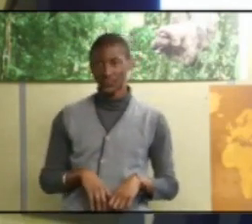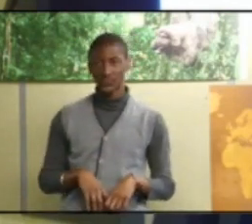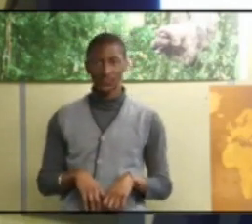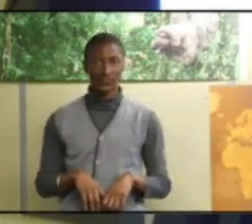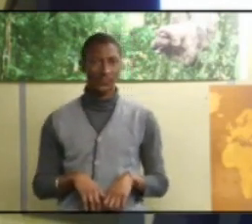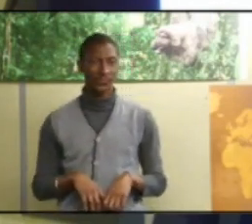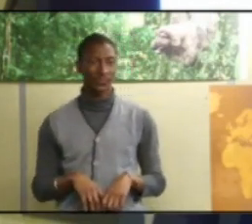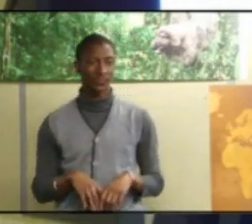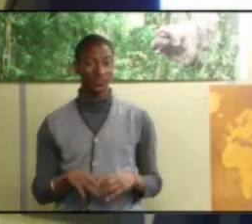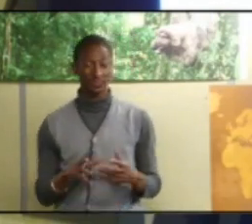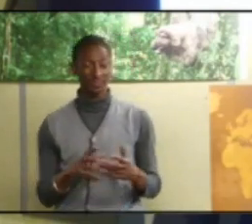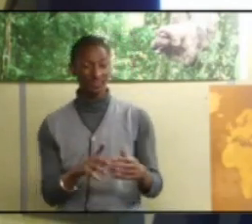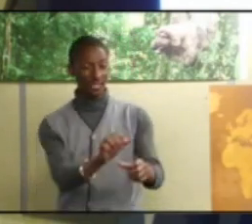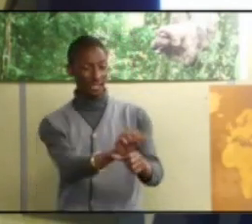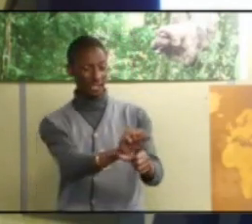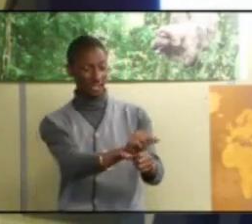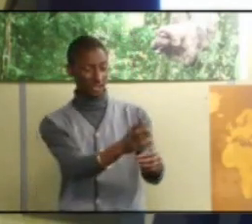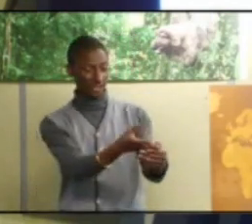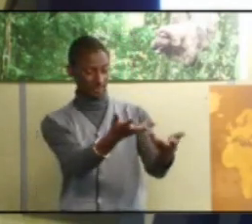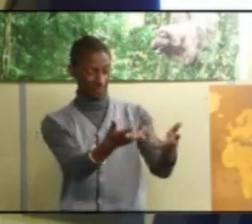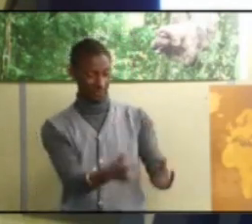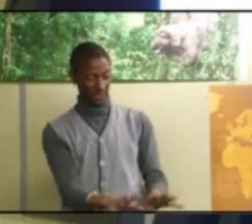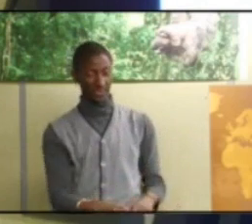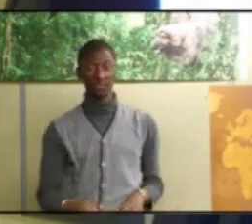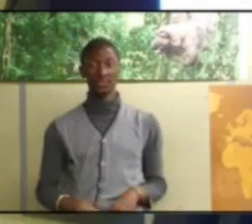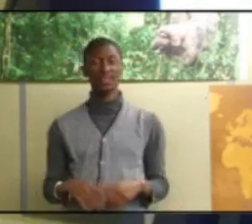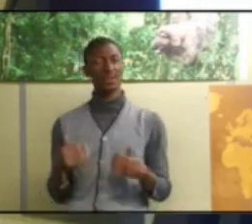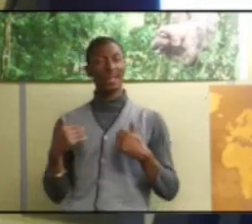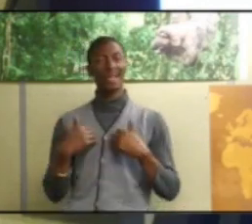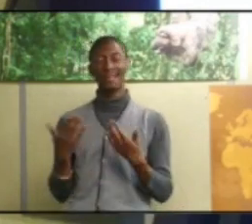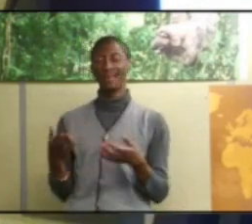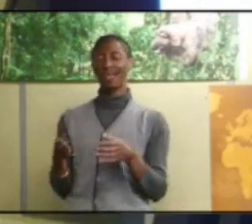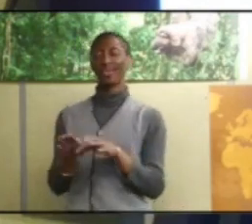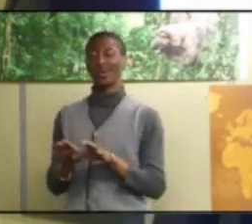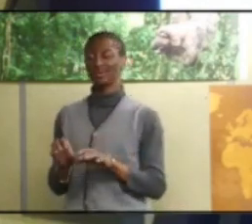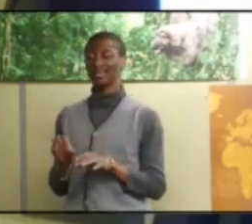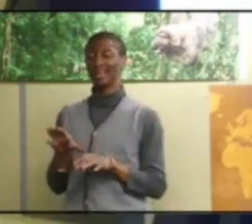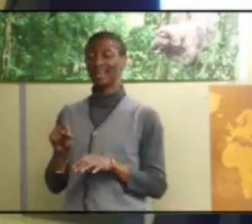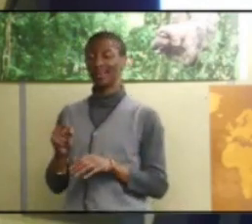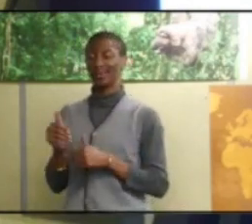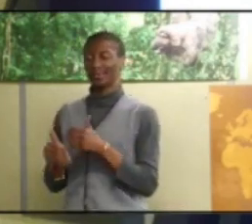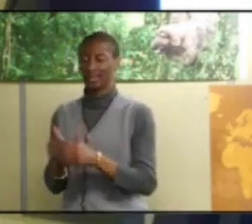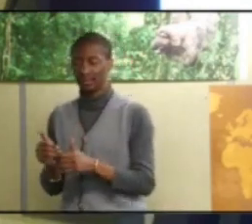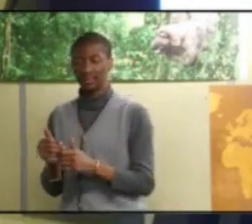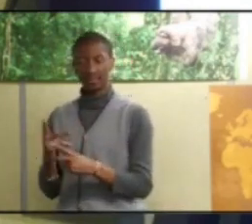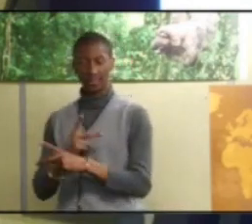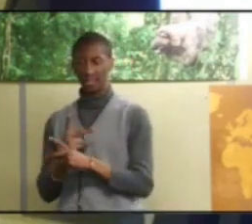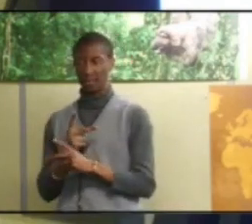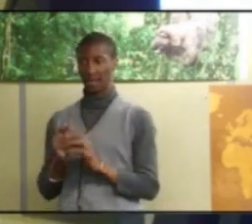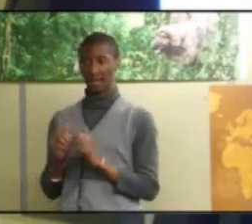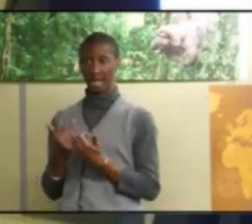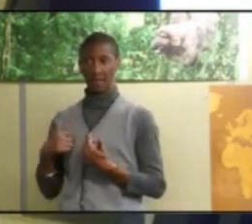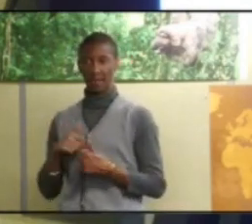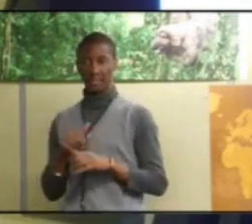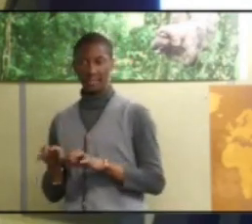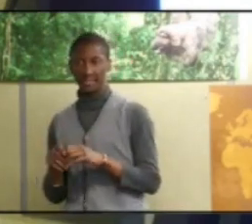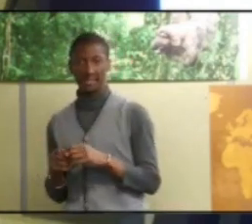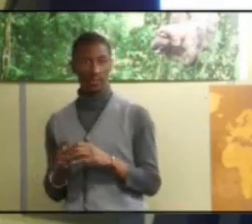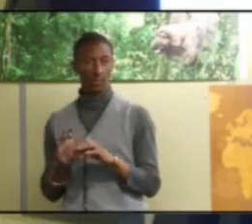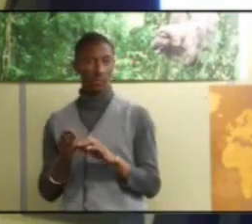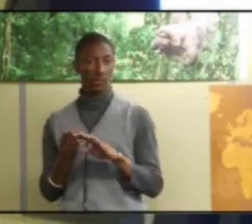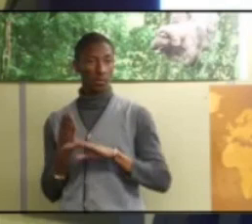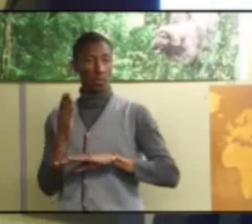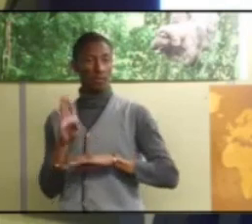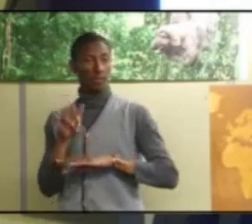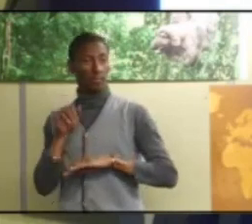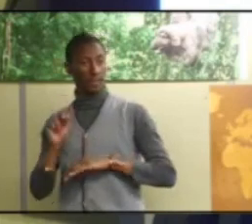at the end of a job we do a closeout and find out how we did. Did we underbid it? Did we overbid it? How did it